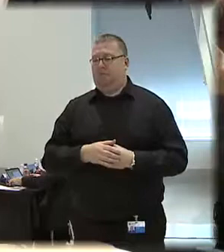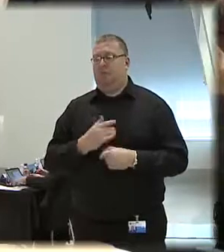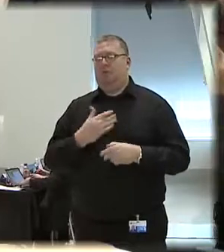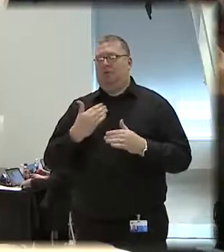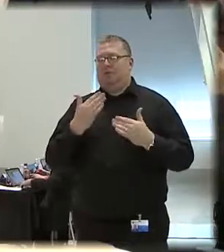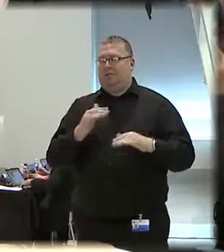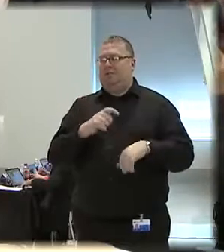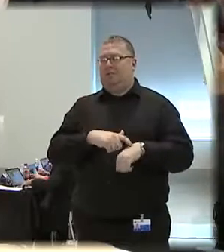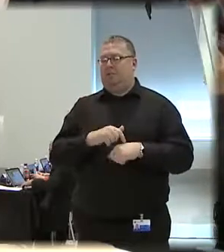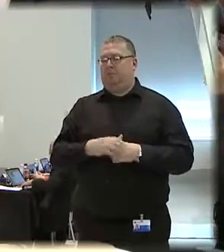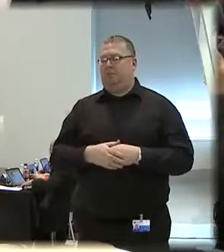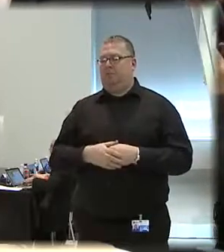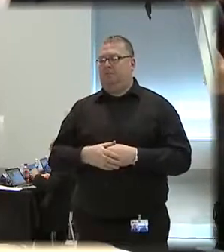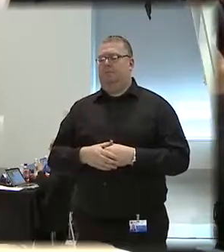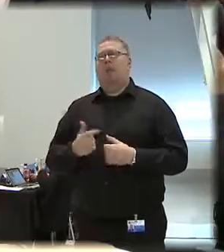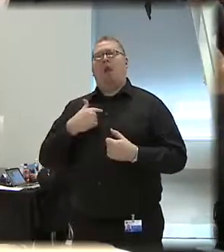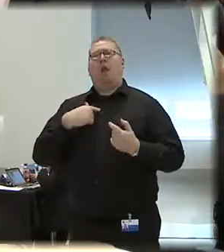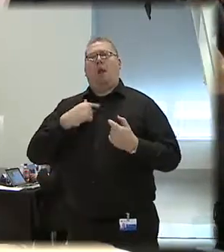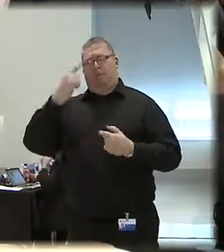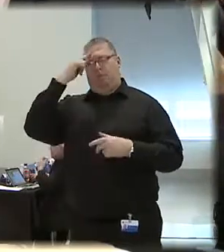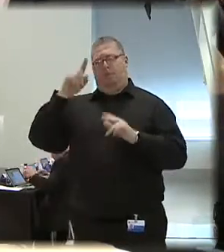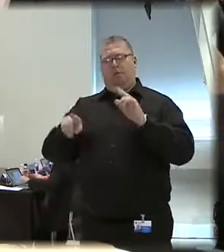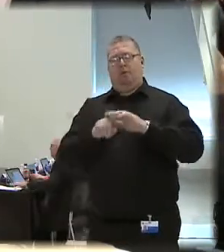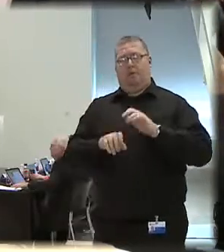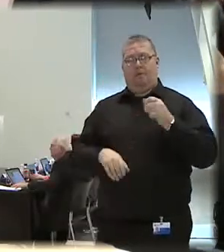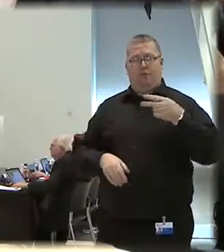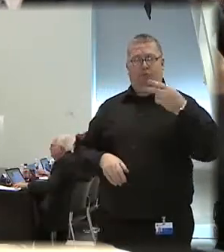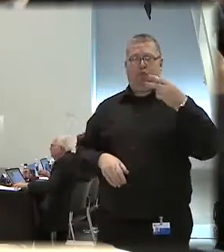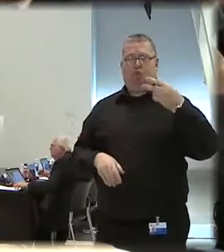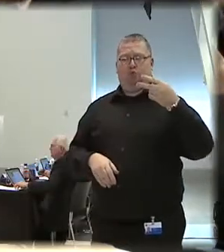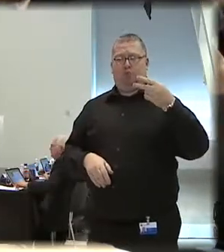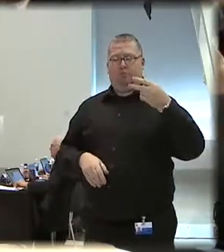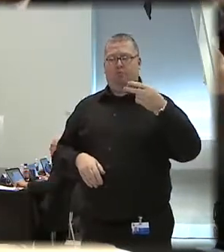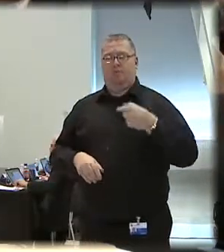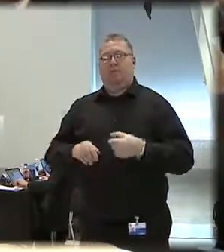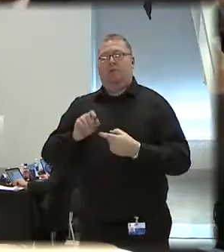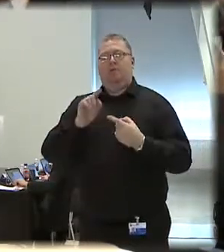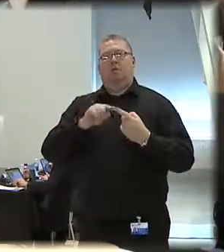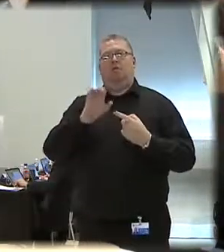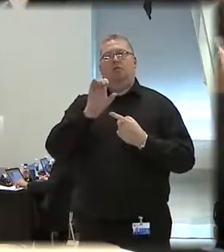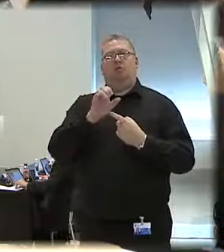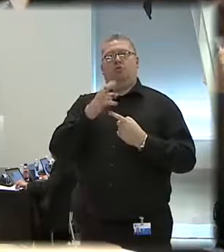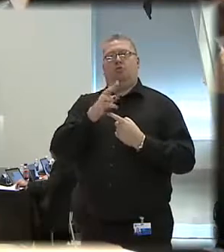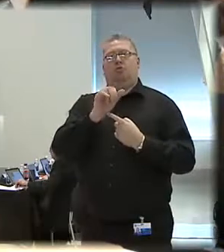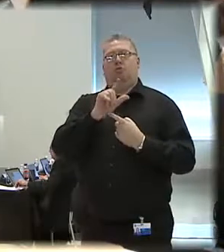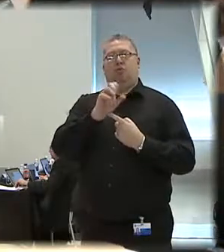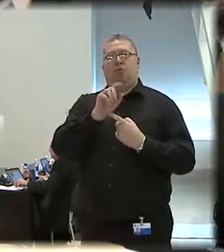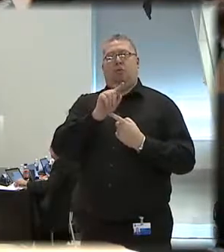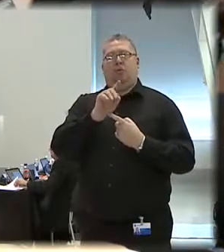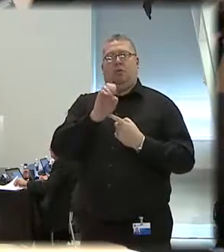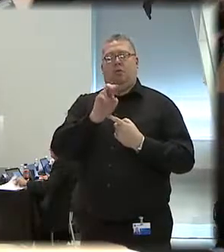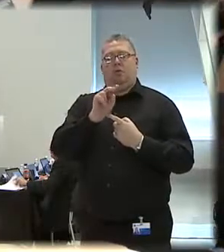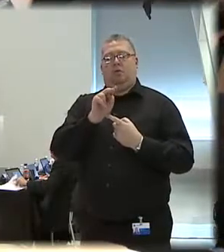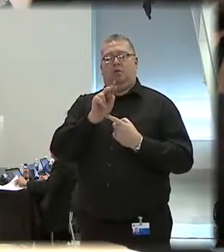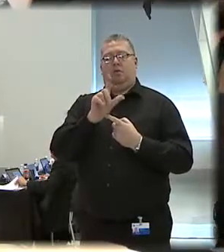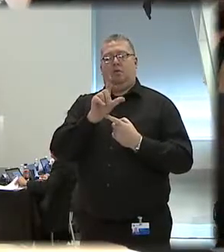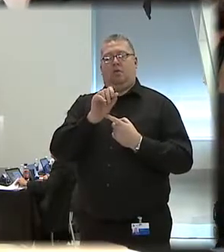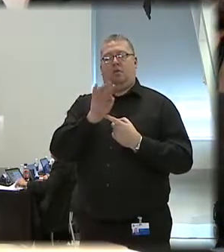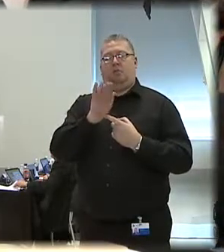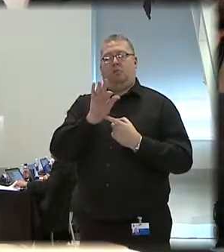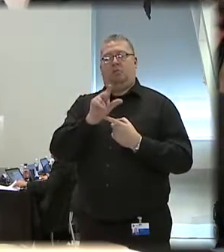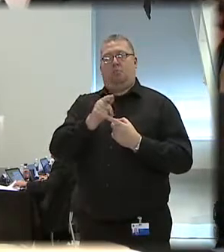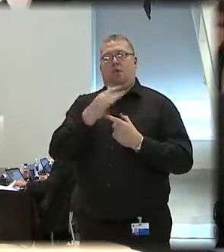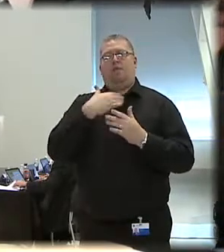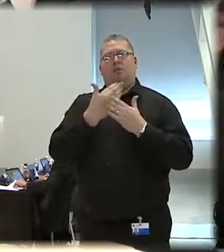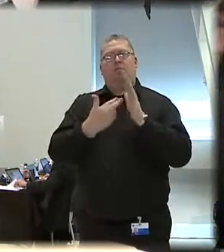time. Well, let me start with 2. And Charlotte Mecklenburg, and I think we've got some representation from that department